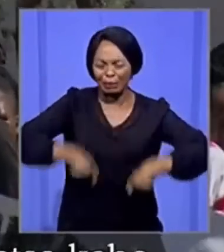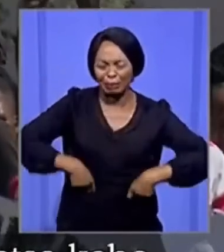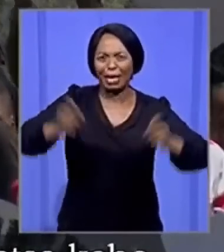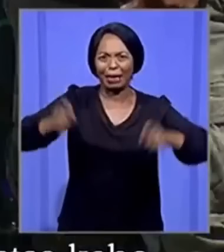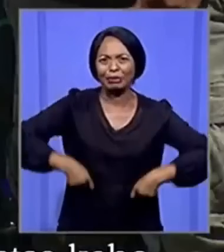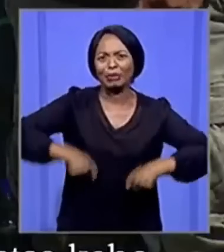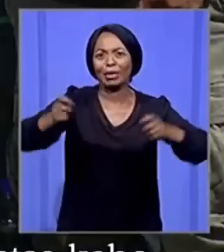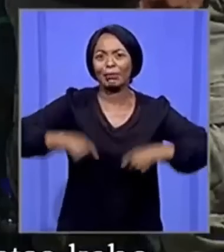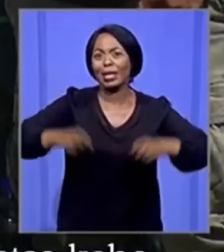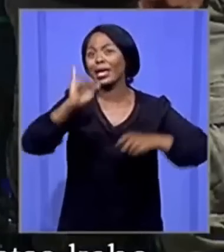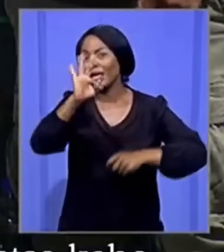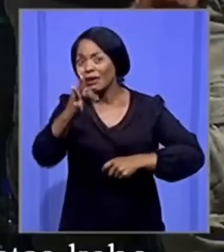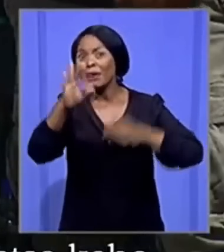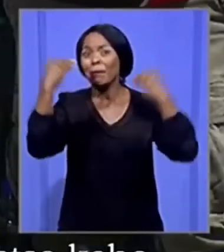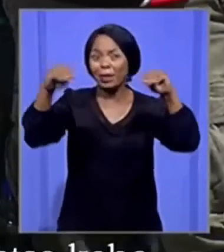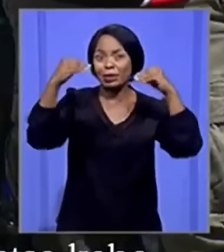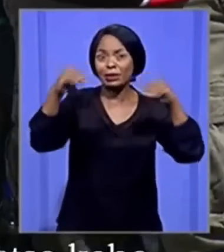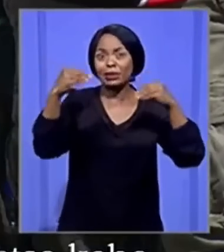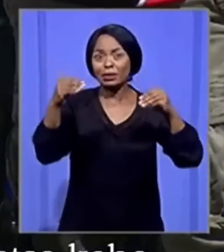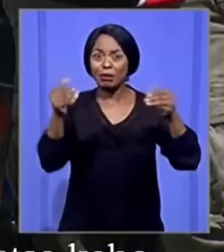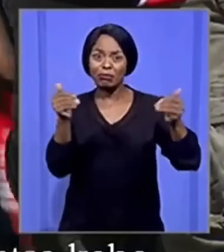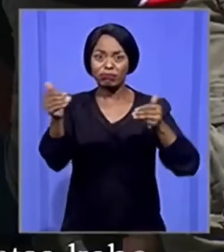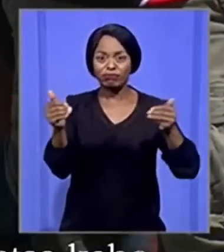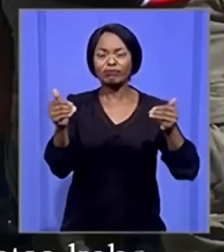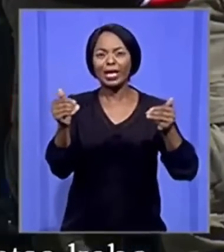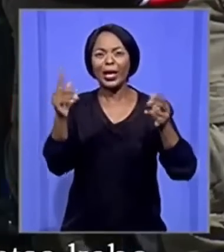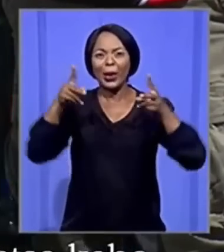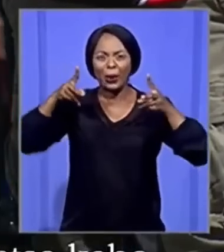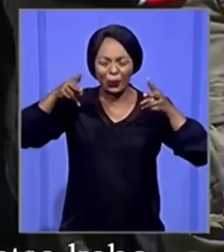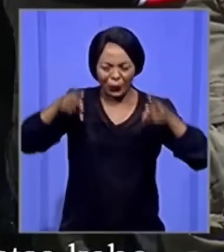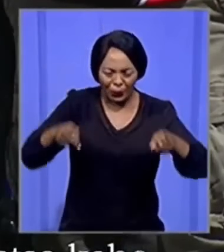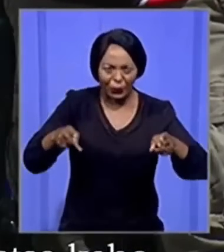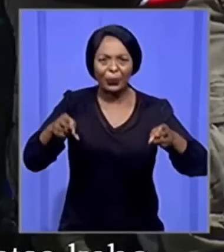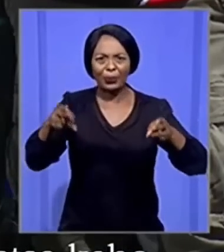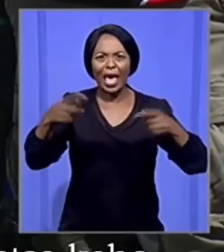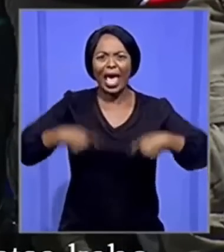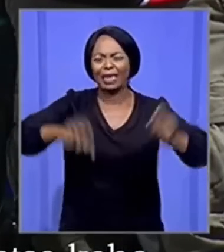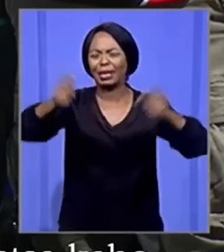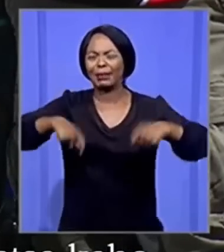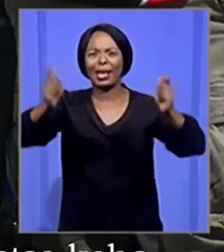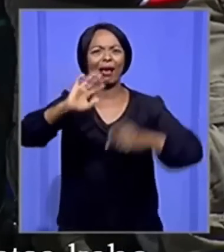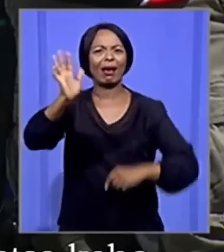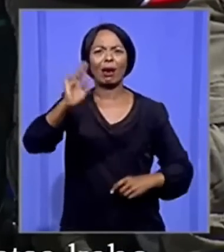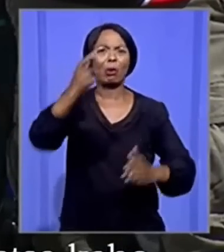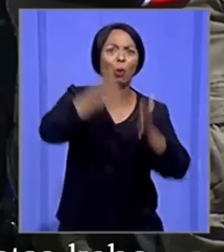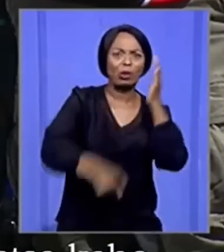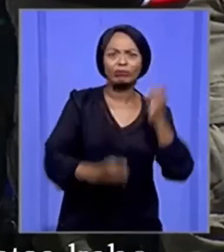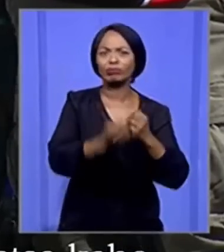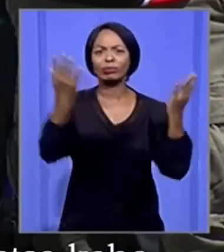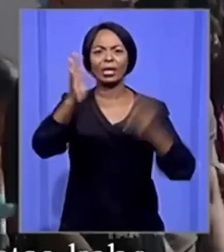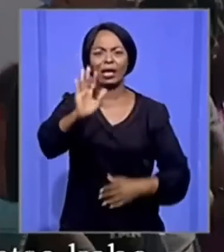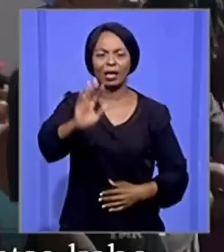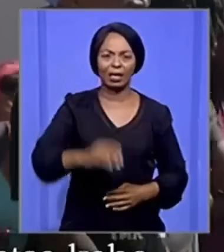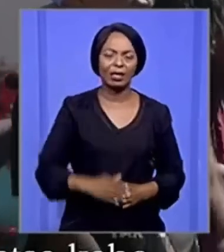rana business o tshwanetse gore o increase di-expense tsa gago so re tshepa